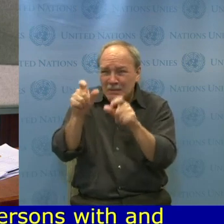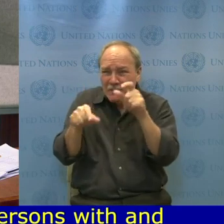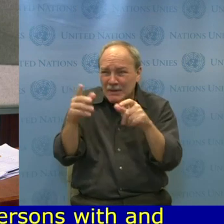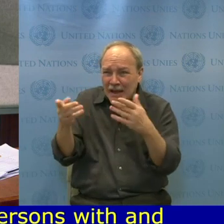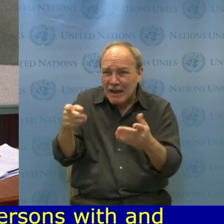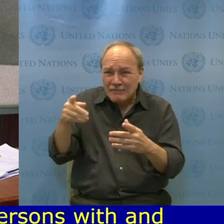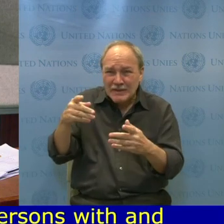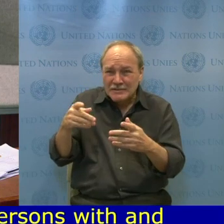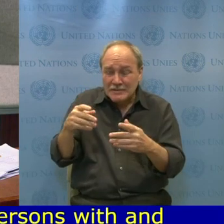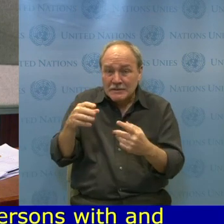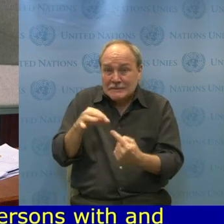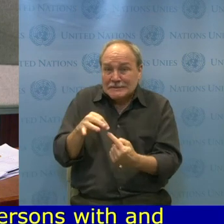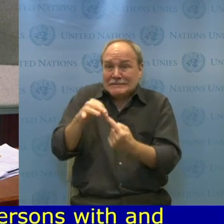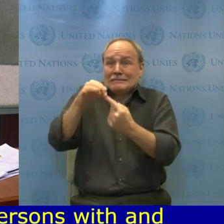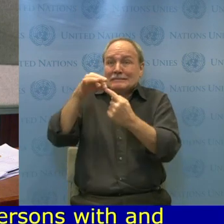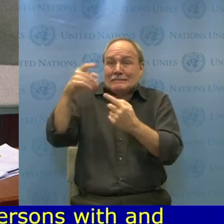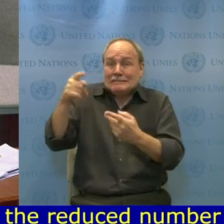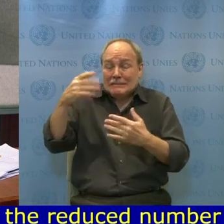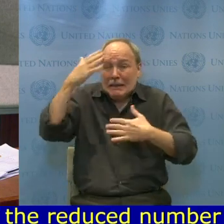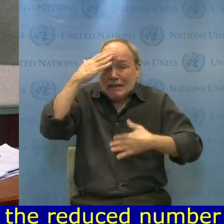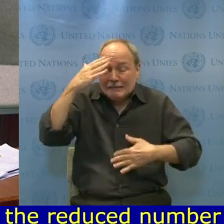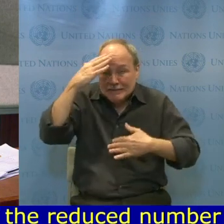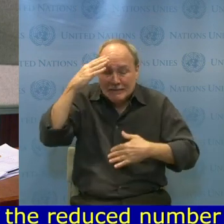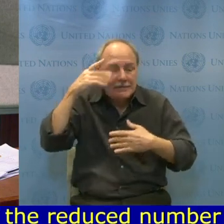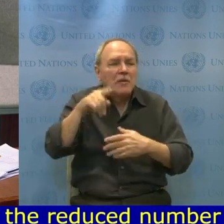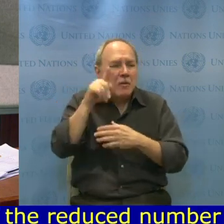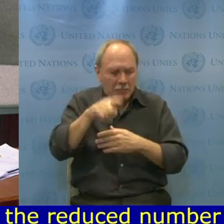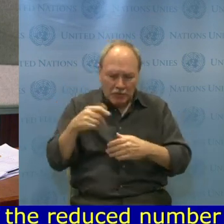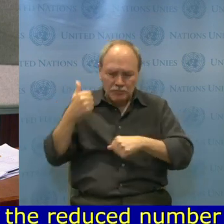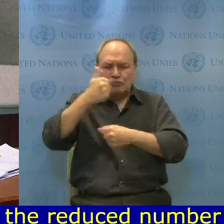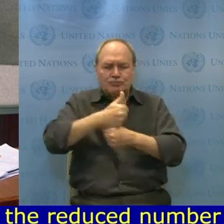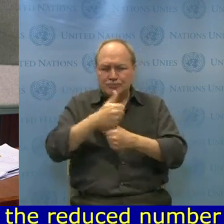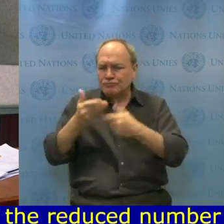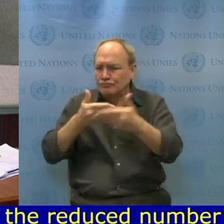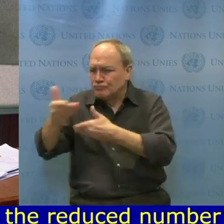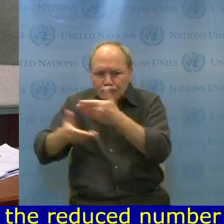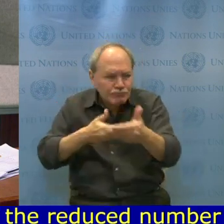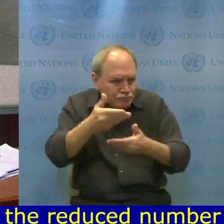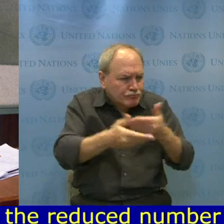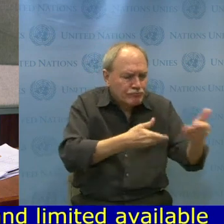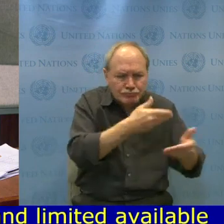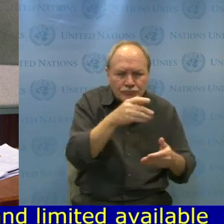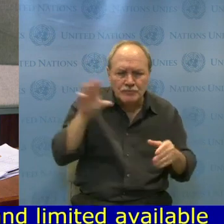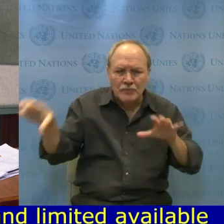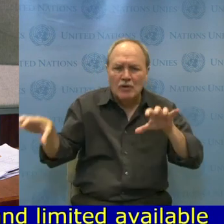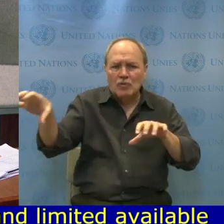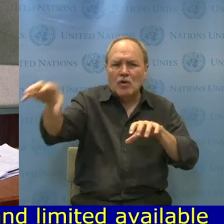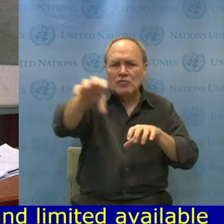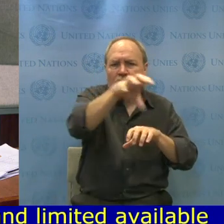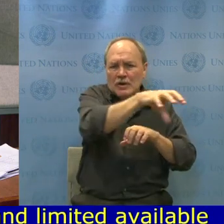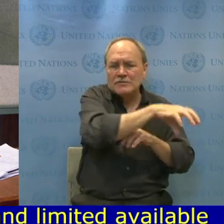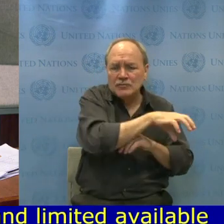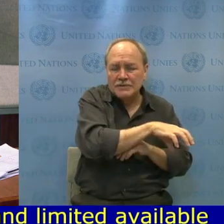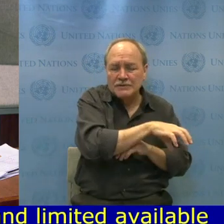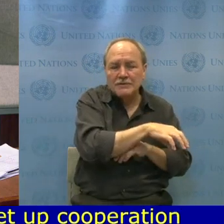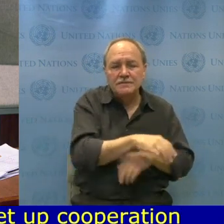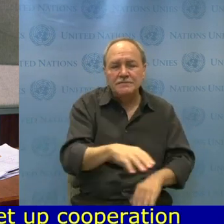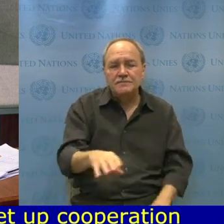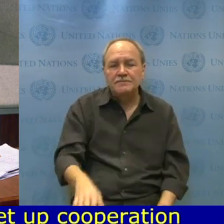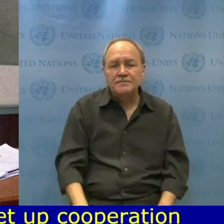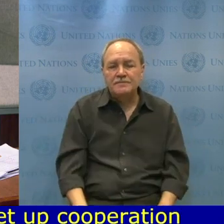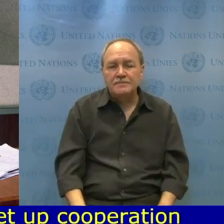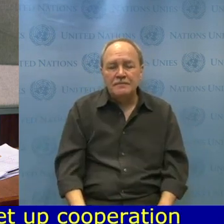step up cooperation and exchange of information and expertise. Madam President, considering the multiple and